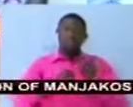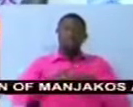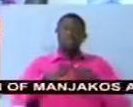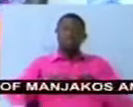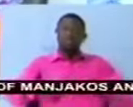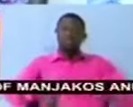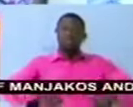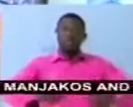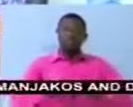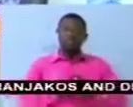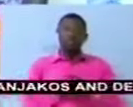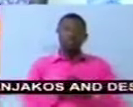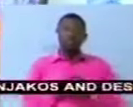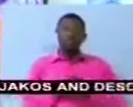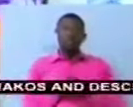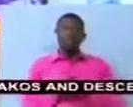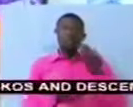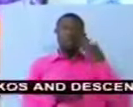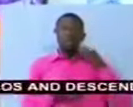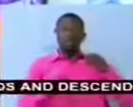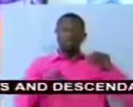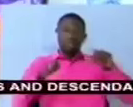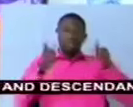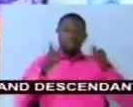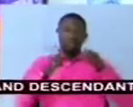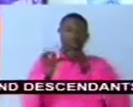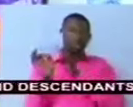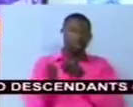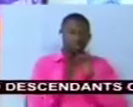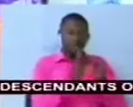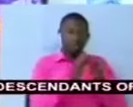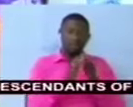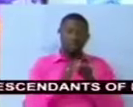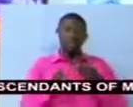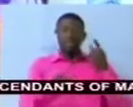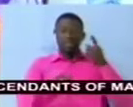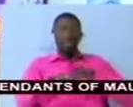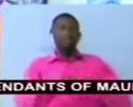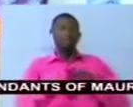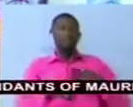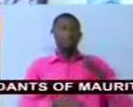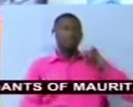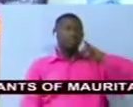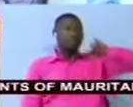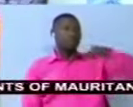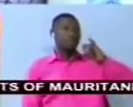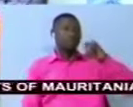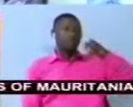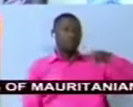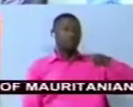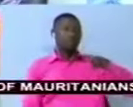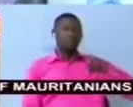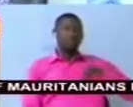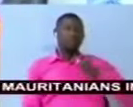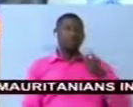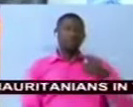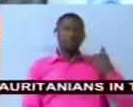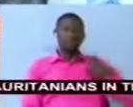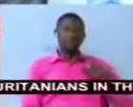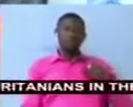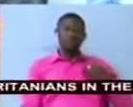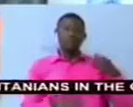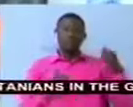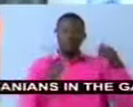commencé di explain Jimin aksi. The time he was trying to narrate what happened to him, they arrived, Jim and his people arrived. Jim ne len ki